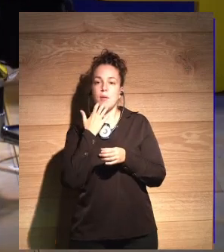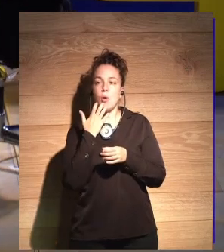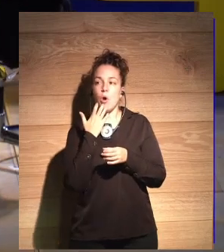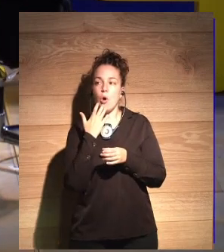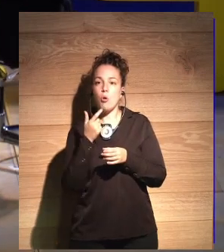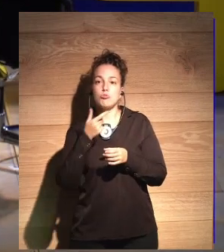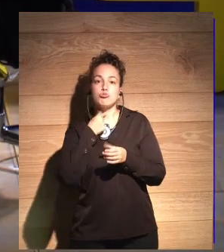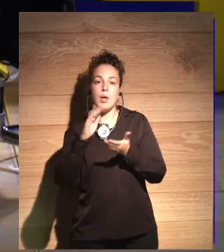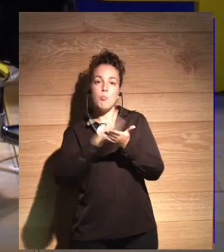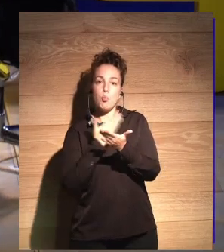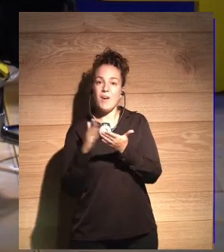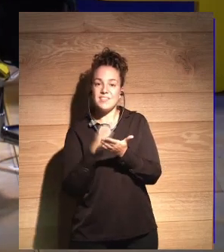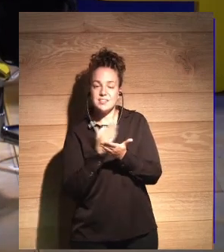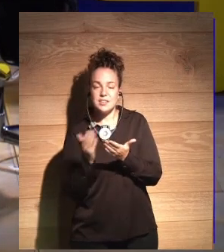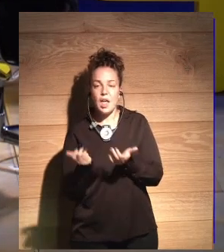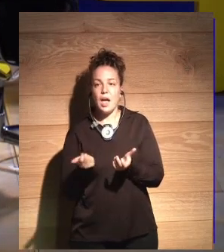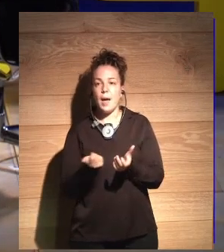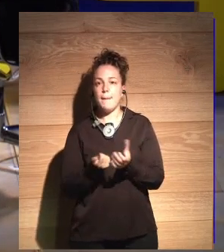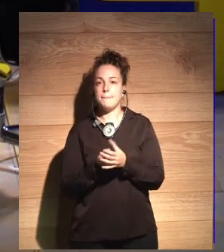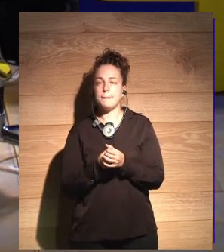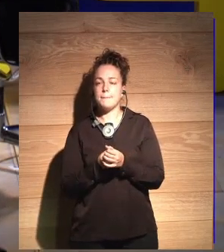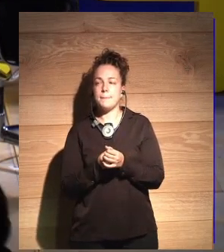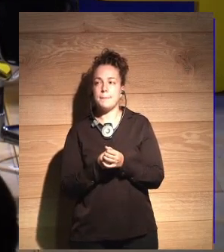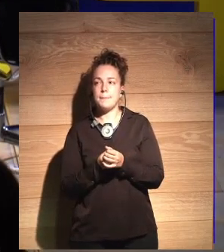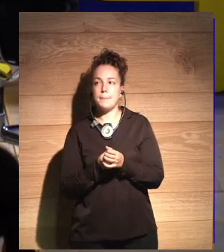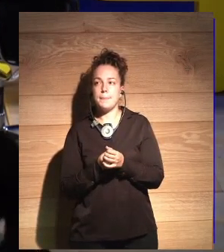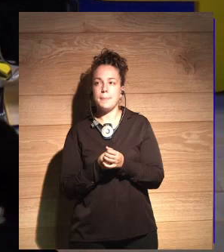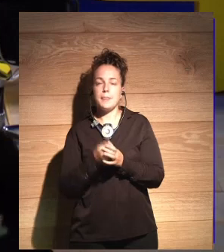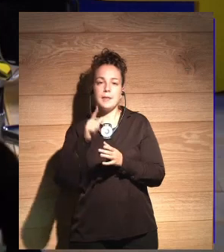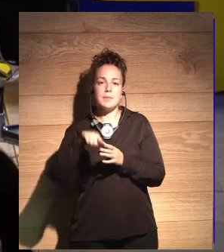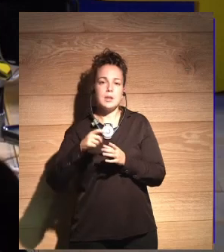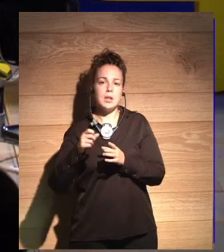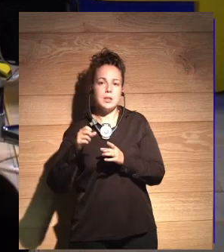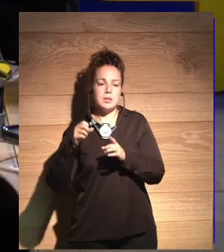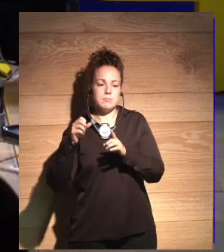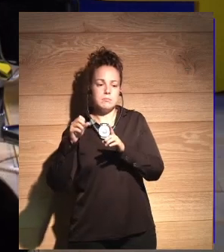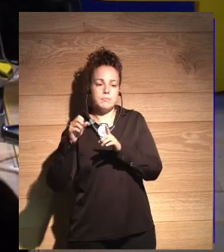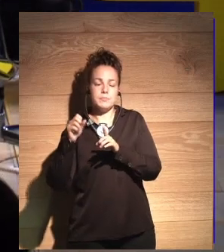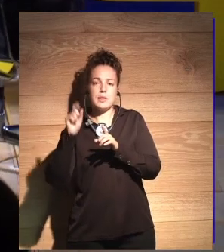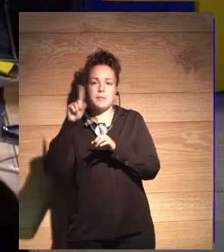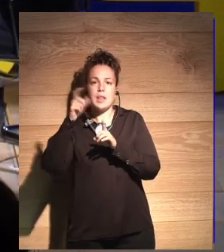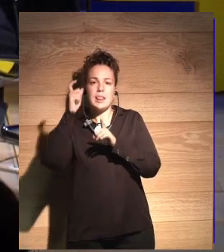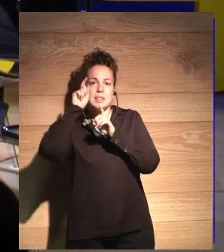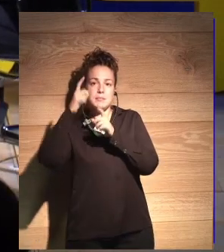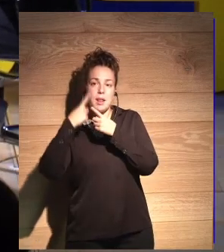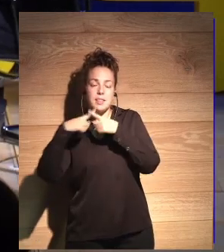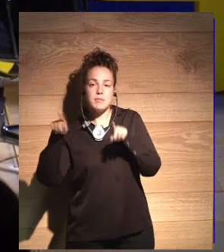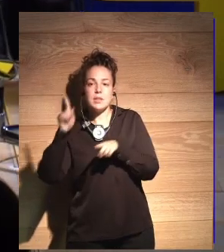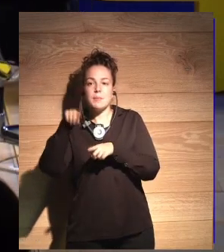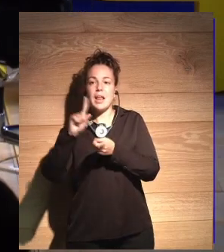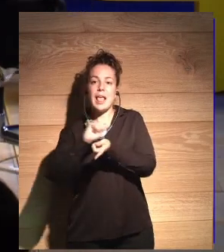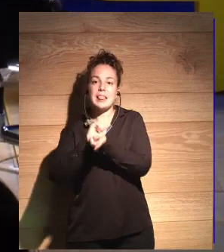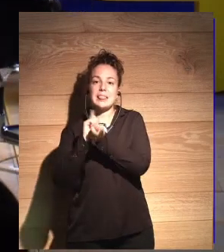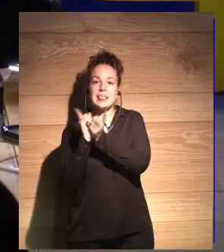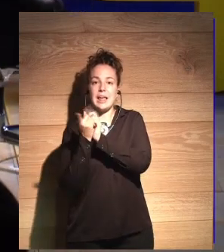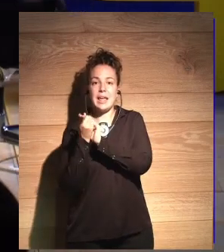would go cross-culturally, cross-disciplinary, hang out with each other, and that was how a lot of science got created. And engineering and